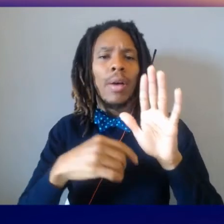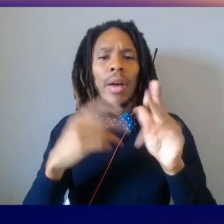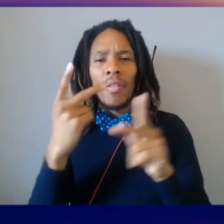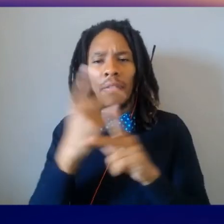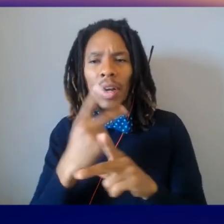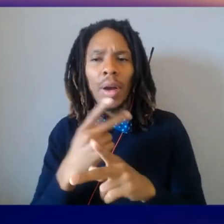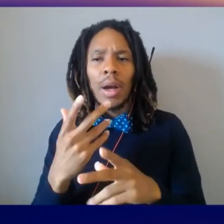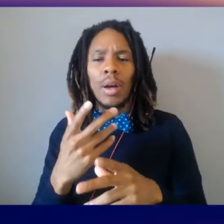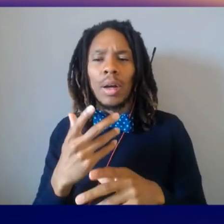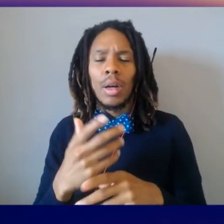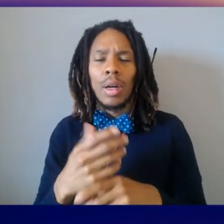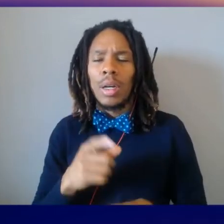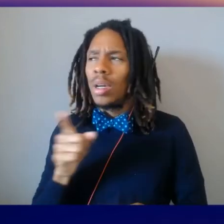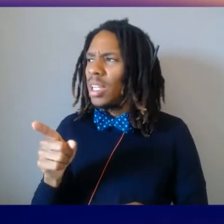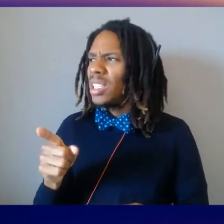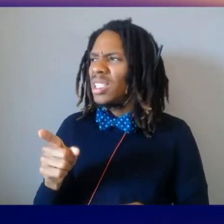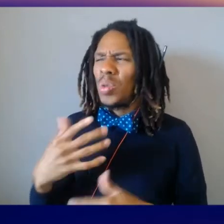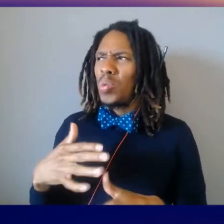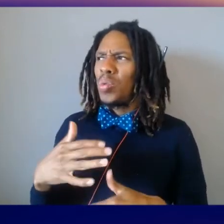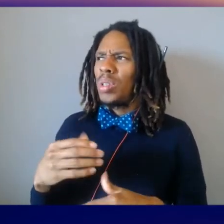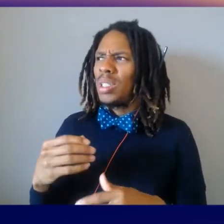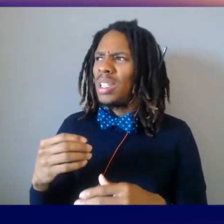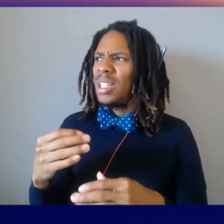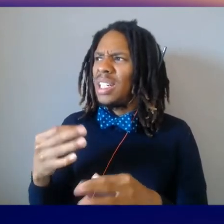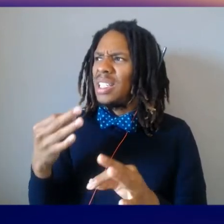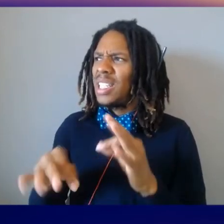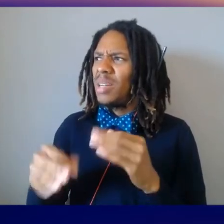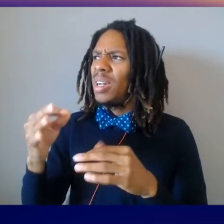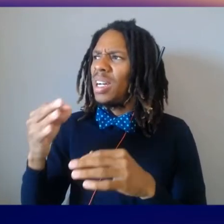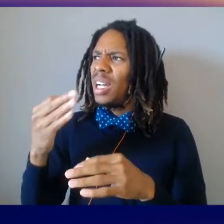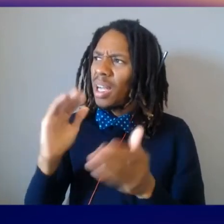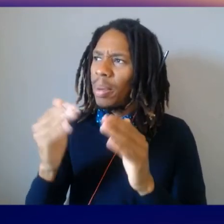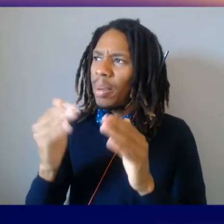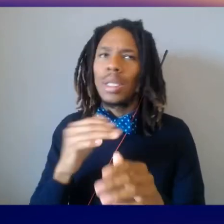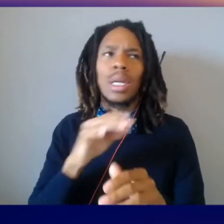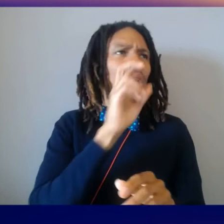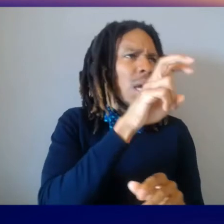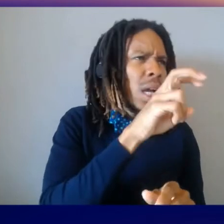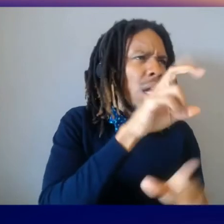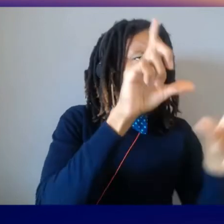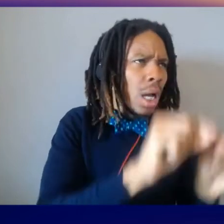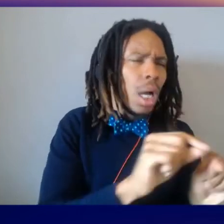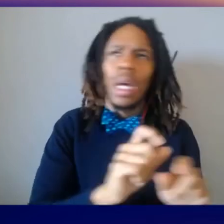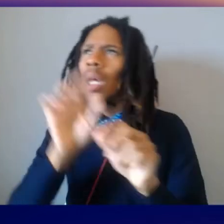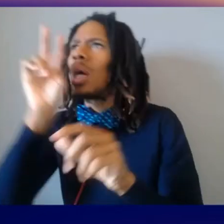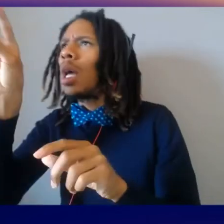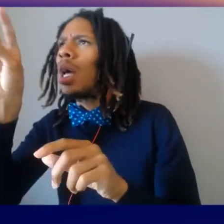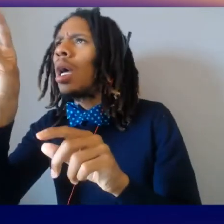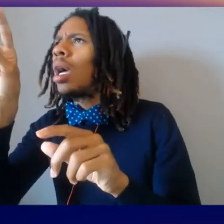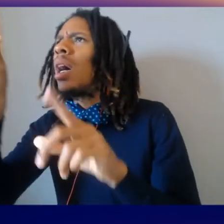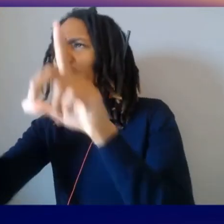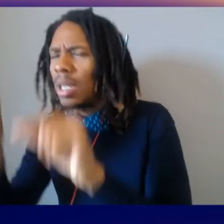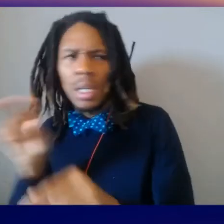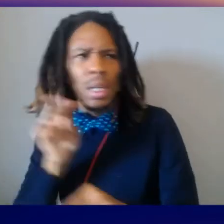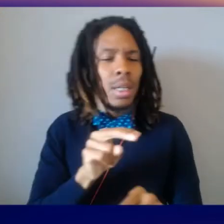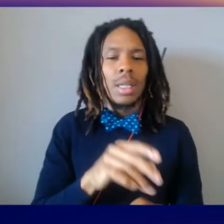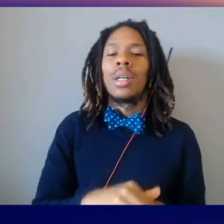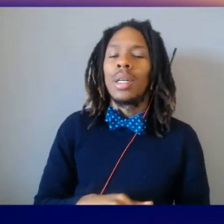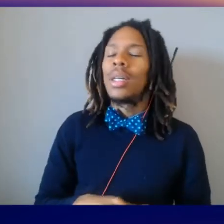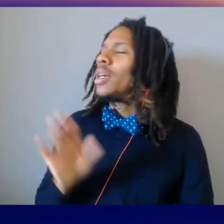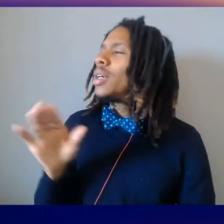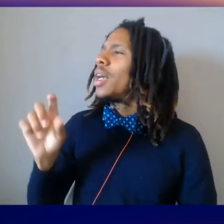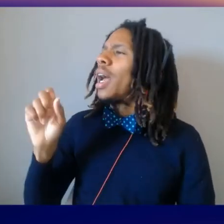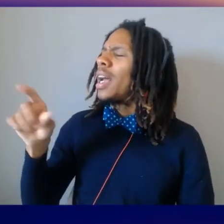this what's is happening a lot within the simpler network. than having to jump between different regions looking at what's configured. I can just see everything right here. So can I ask Exactly. real quick too? I saw on the other